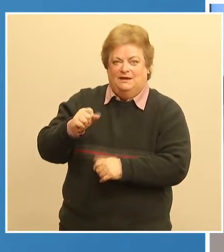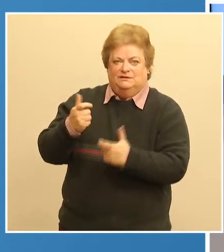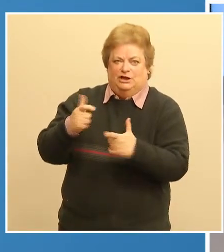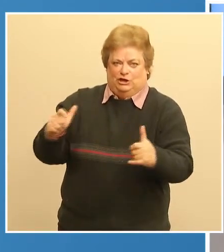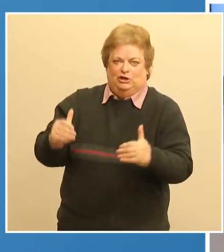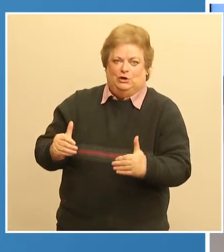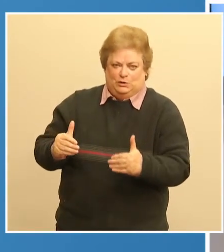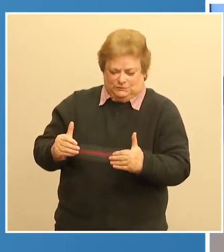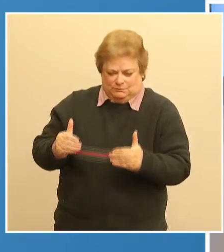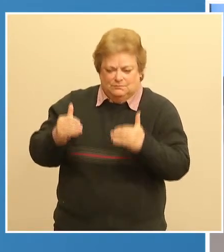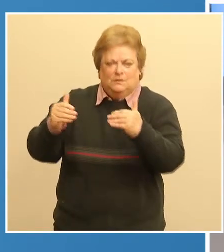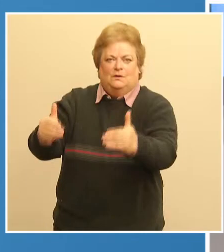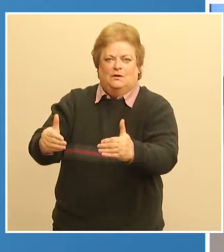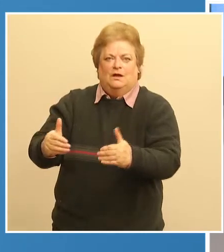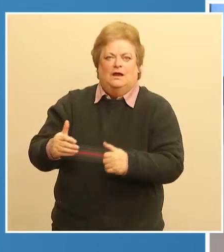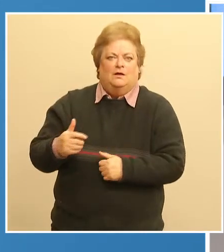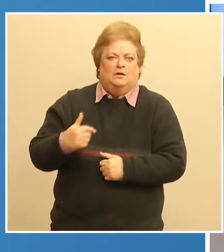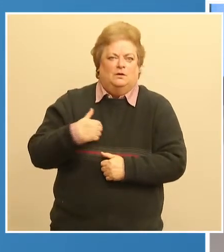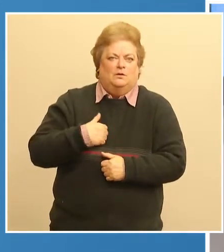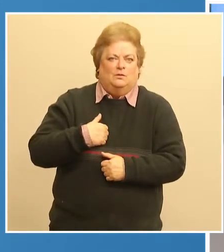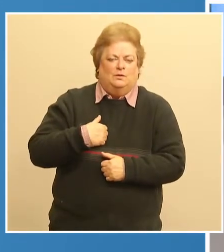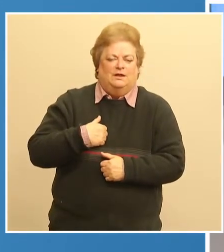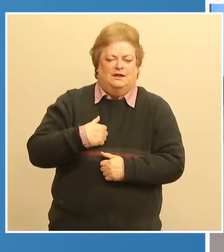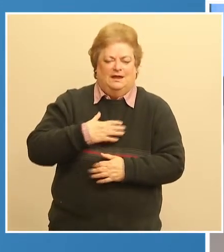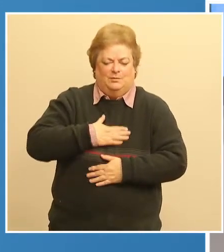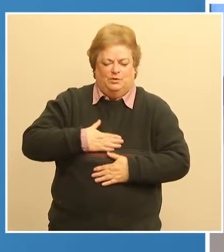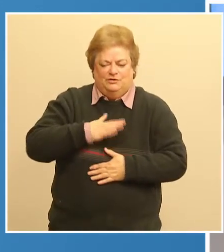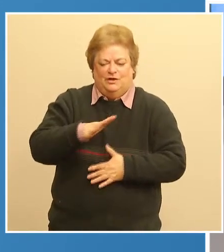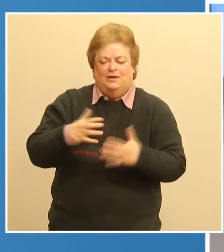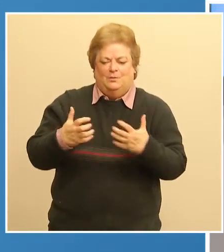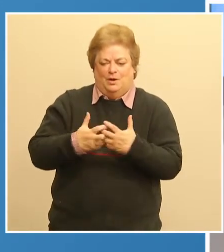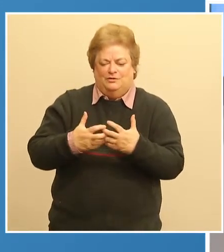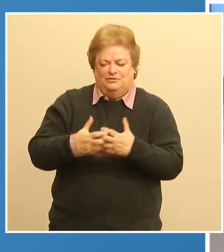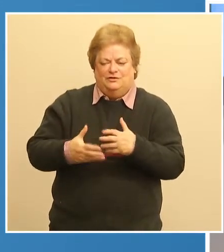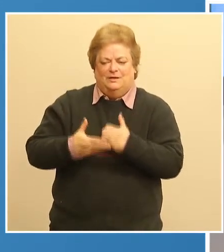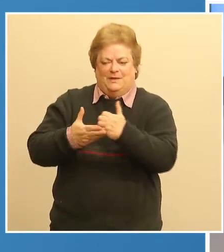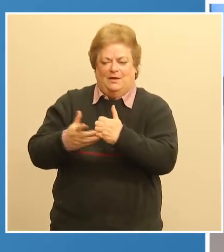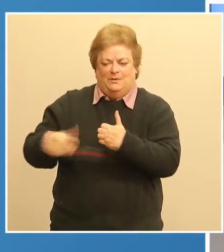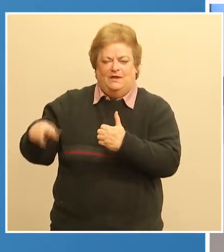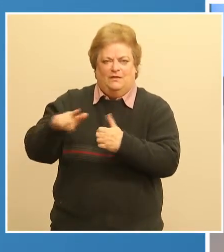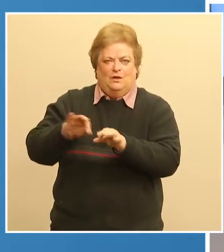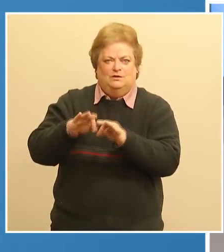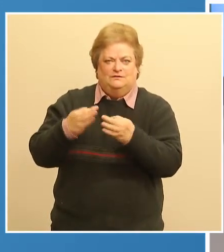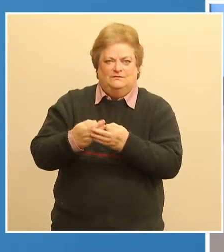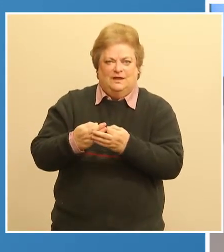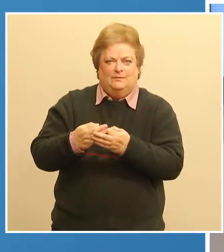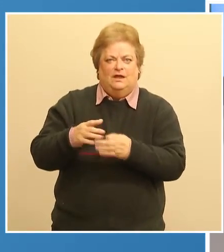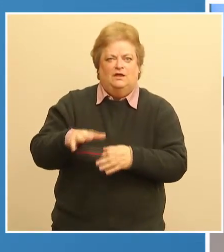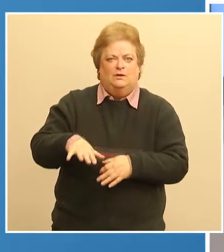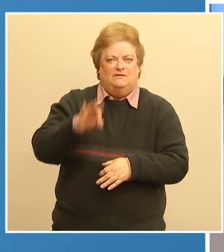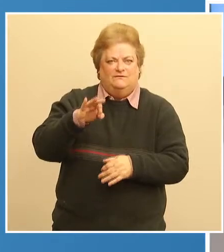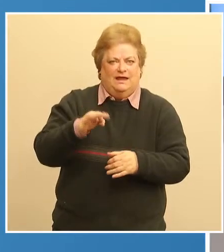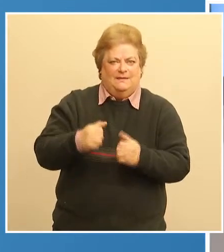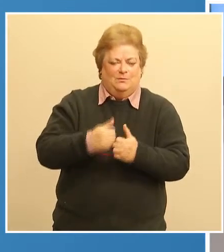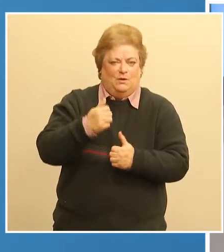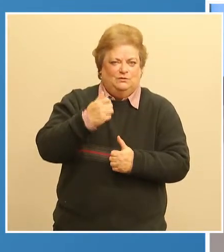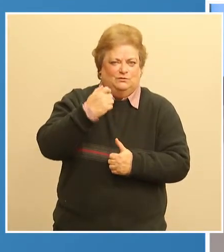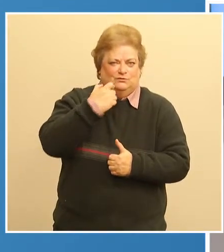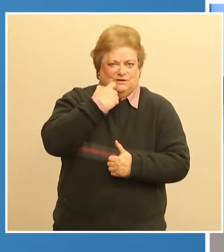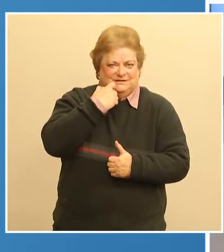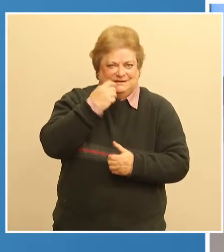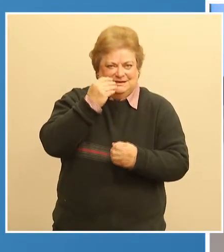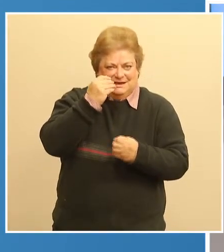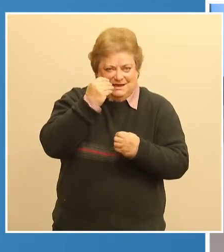truly appreciate the partnership and assisting our families. Again, you can find the latest vaccine